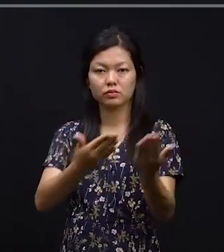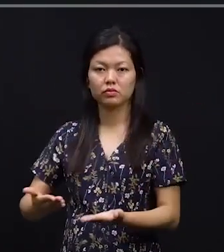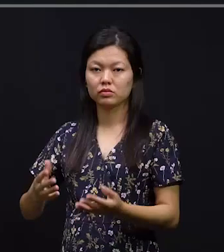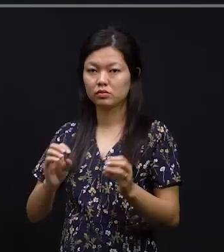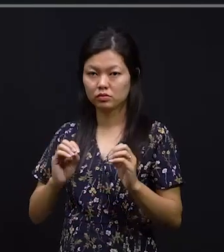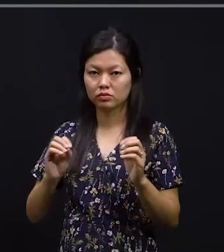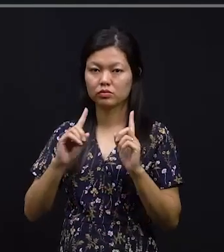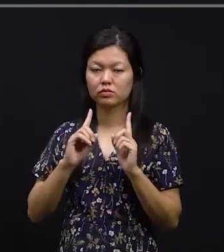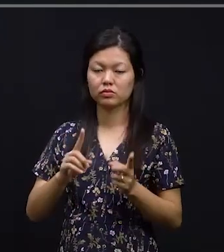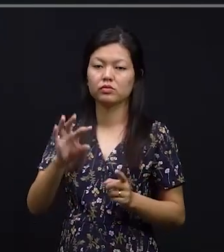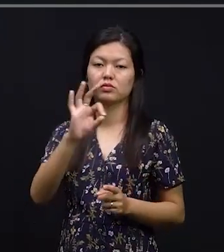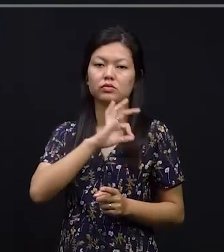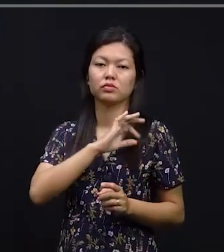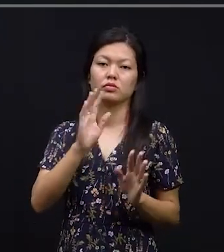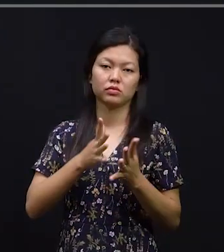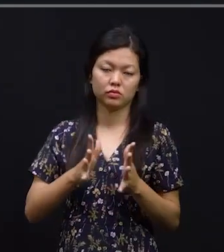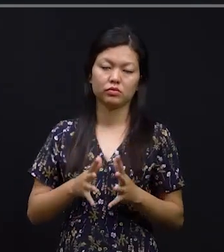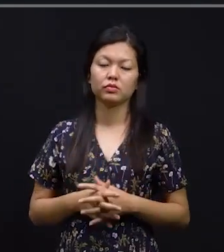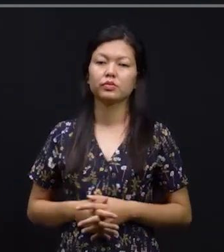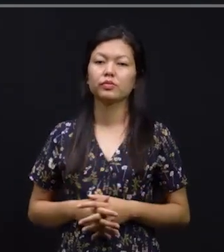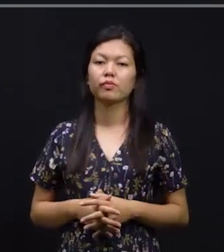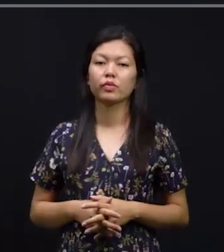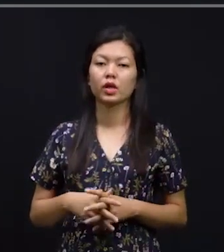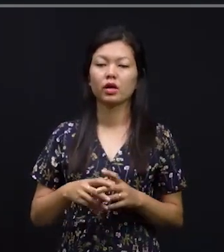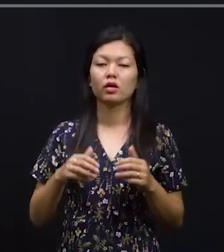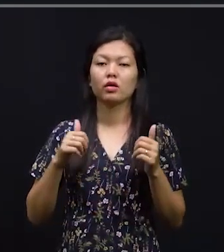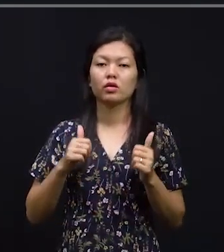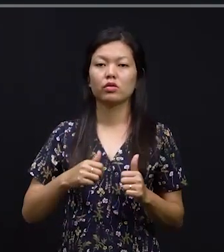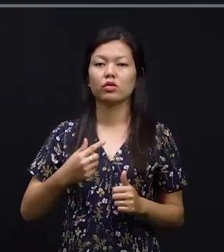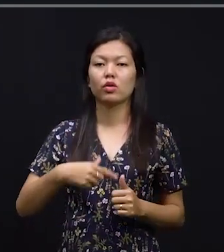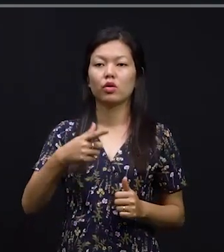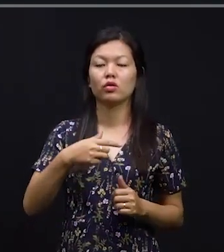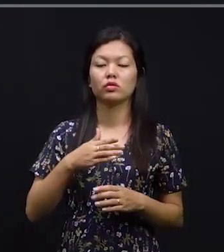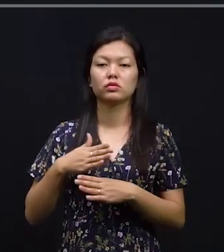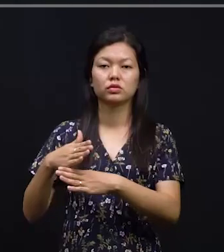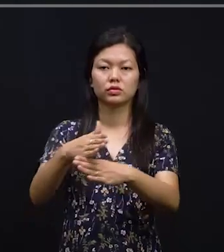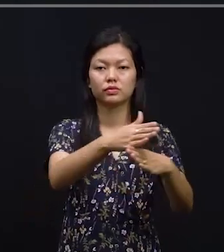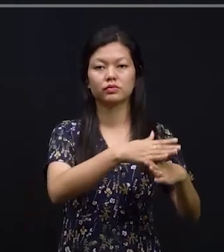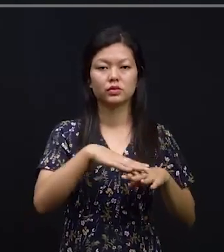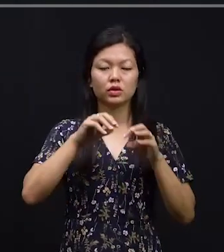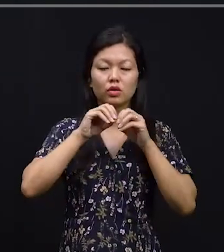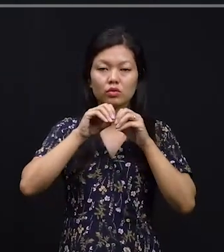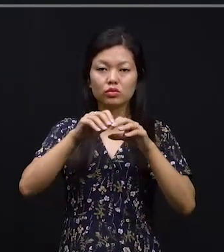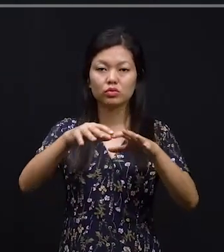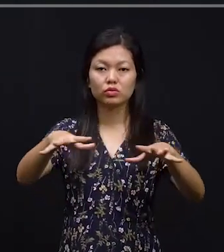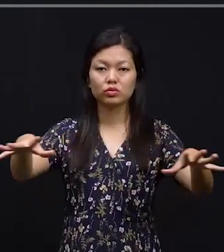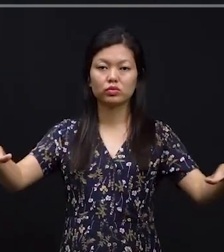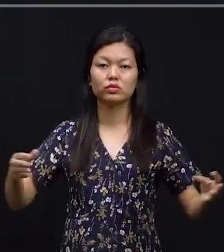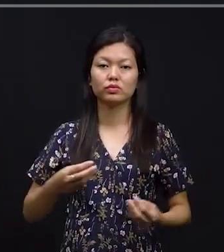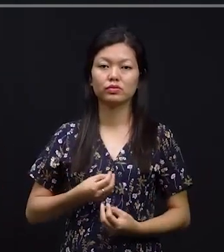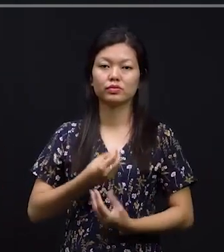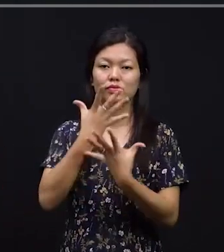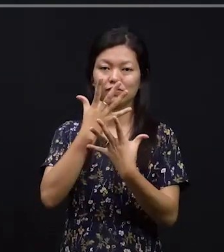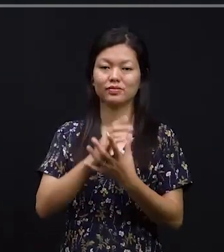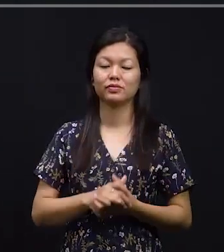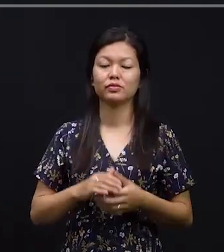good for you to keep going and spreading the cheer, the joy of Christmas, even to the people, because there might be